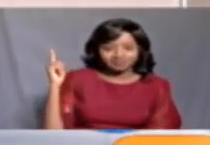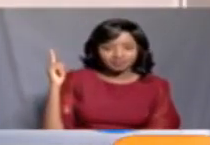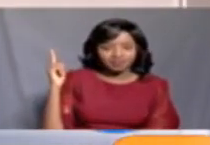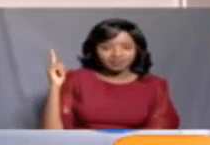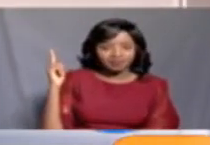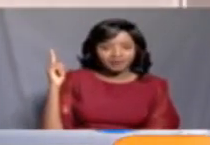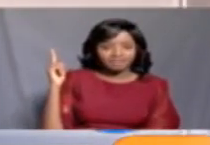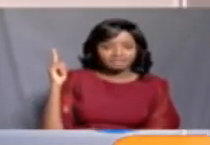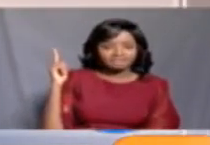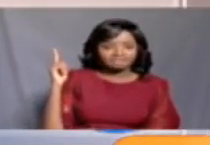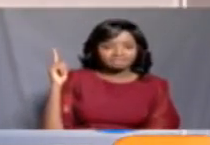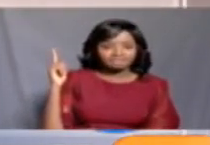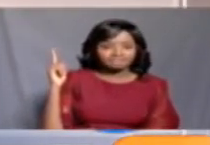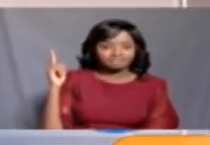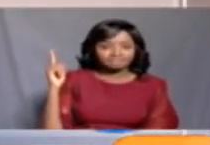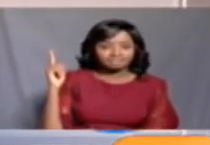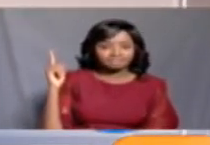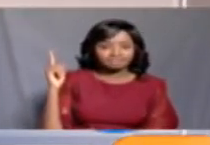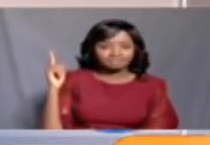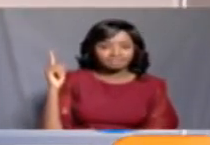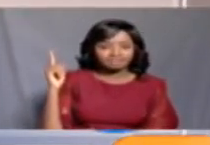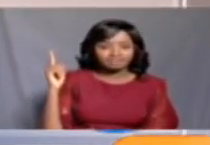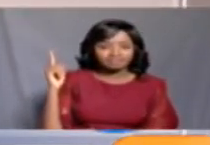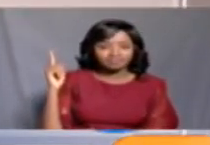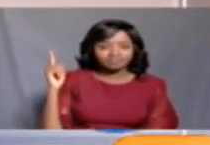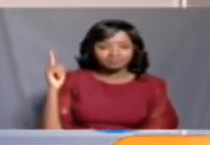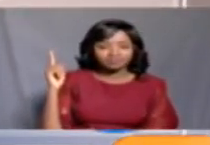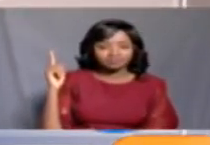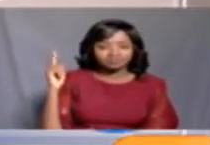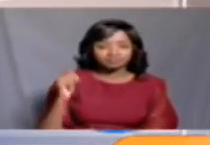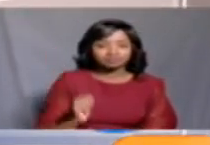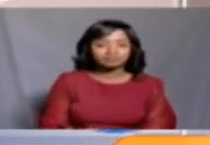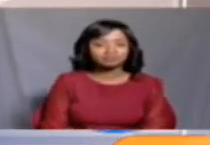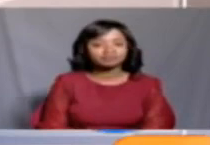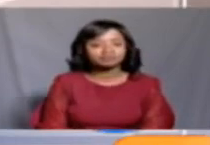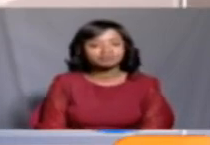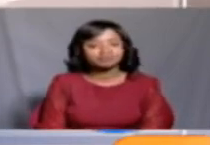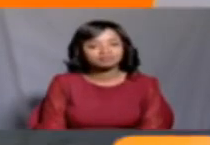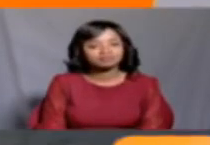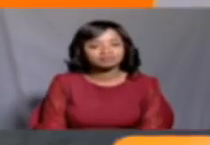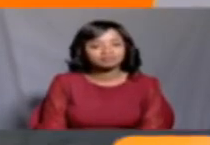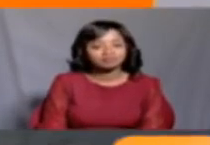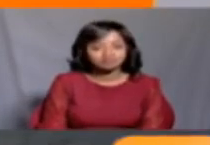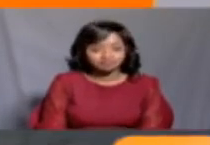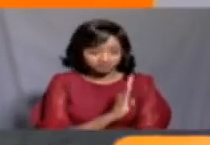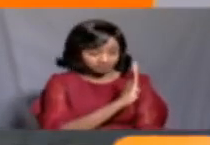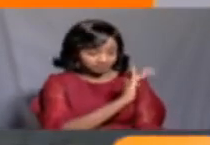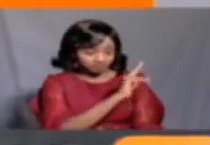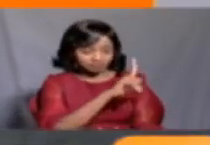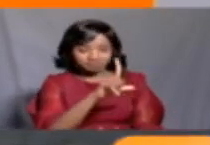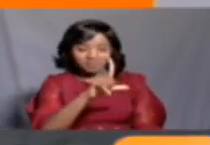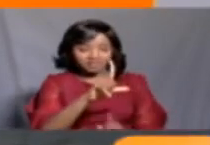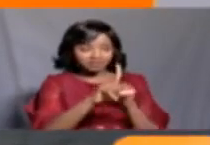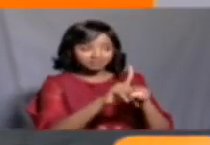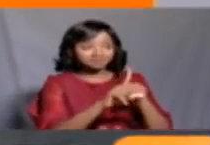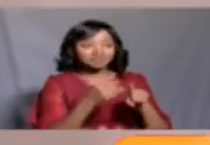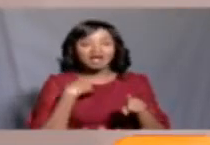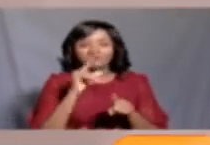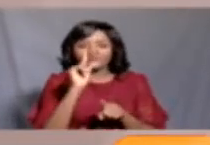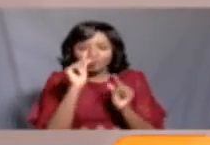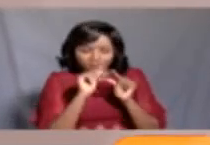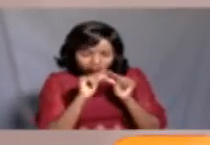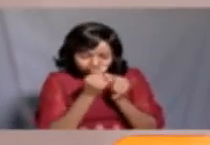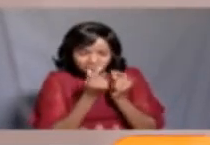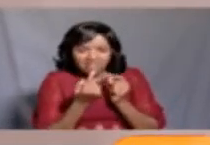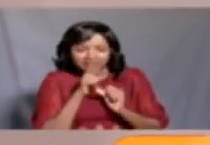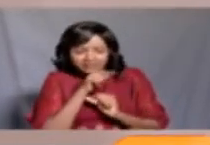too much. What could be the treatment? And on the treatment question, because in the bill, there is one clause that has been a bit